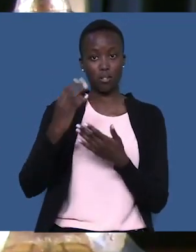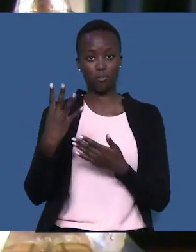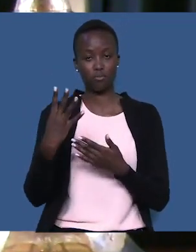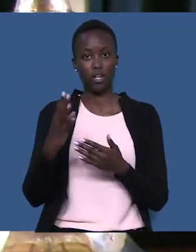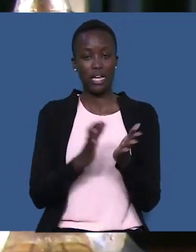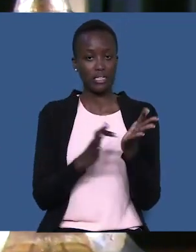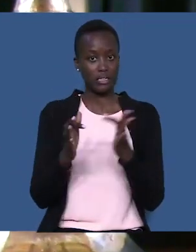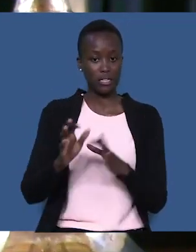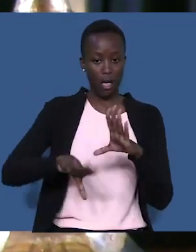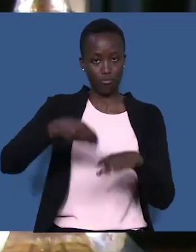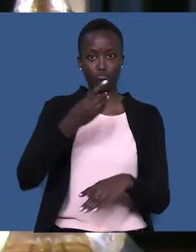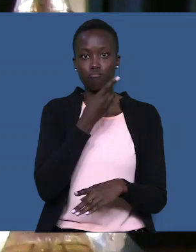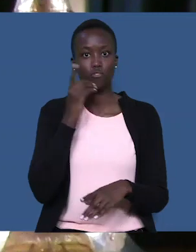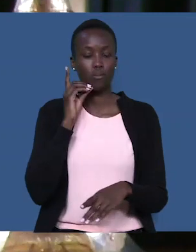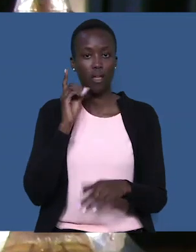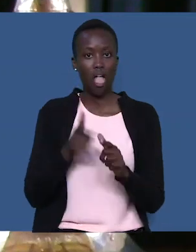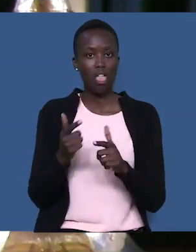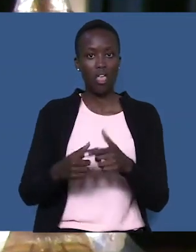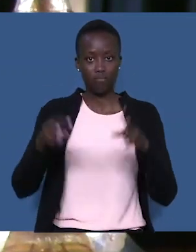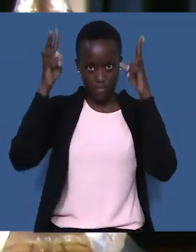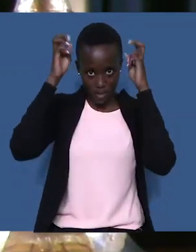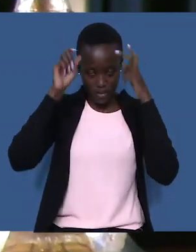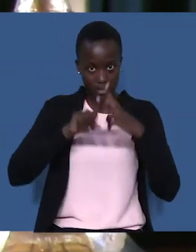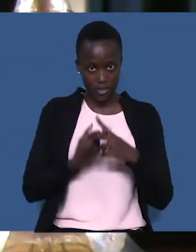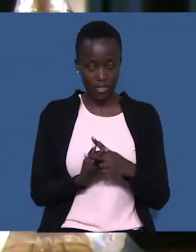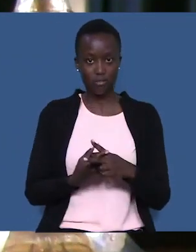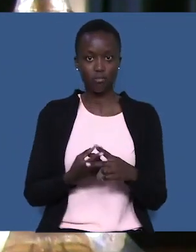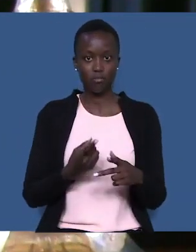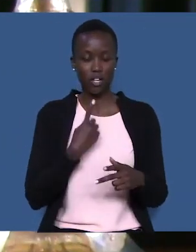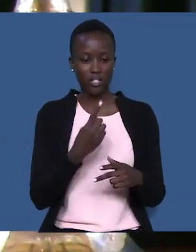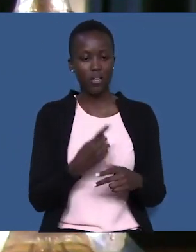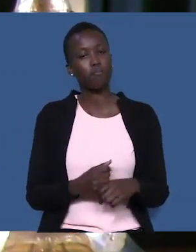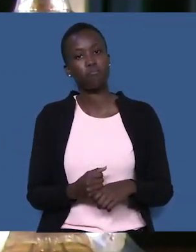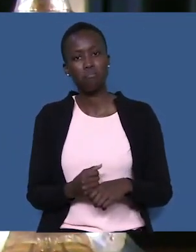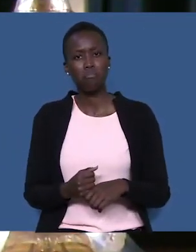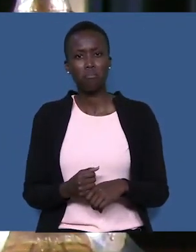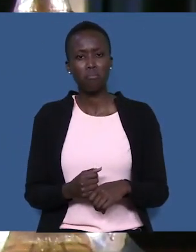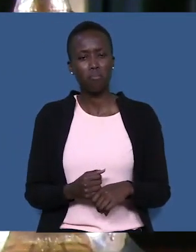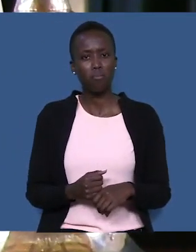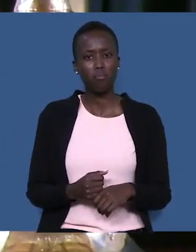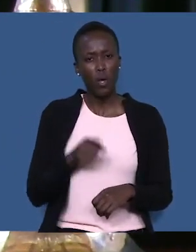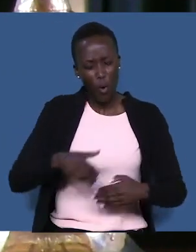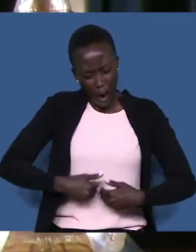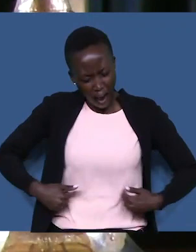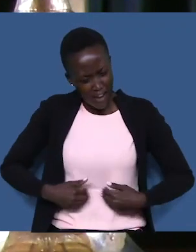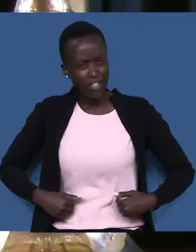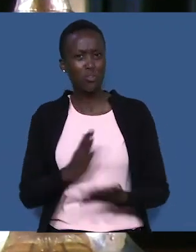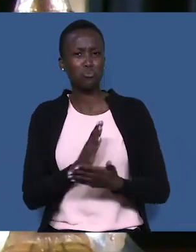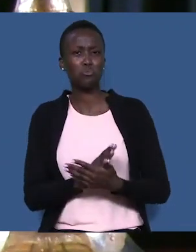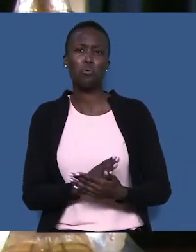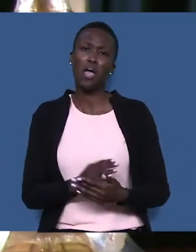wilderness and the devil begins to tempt him because he was hungry, you know. And he tells him, if you're hungry,